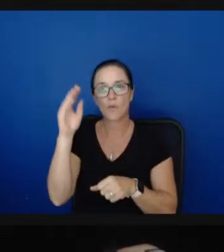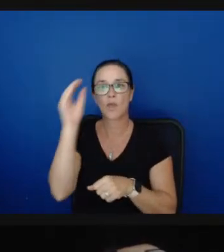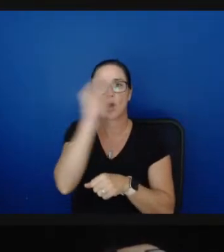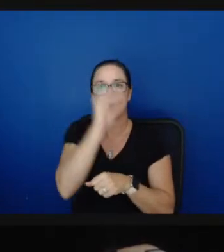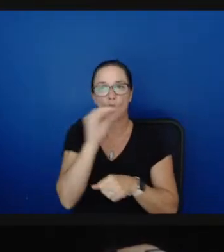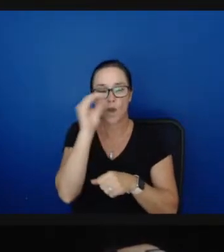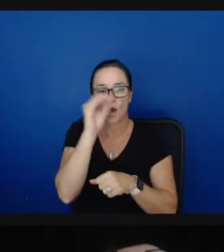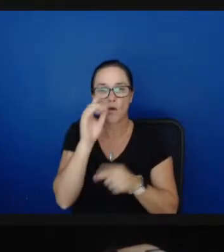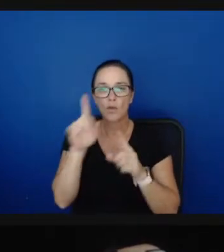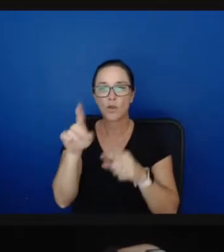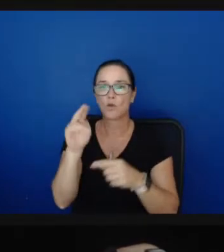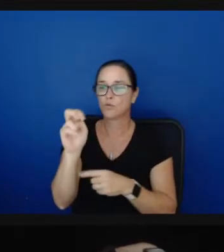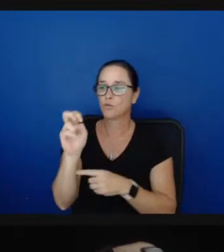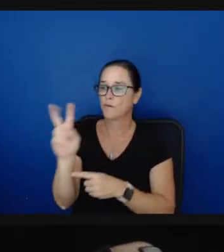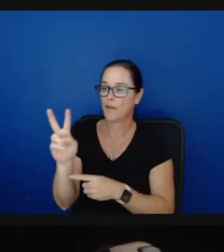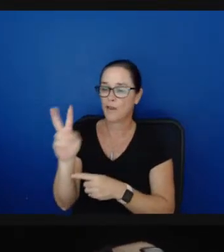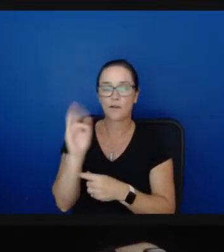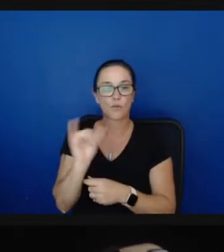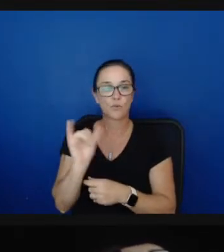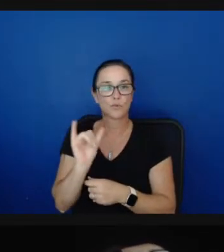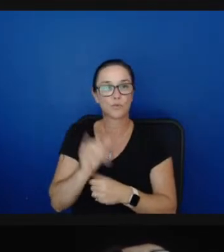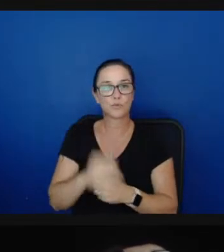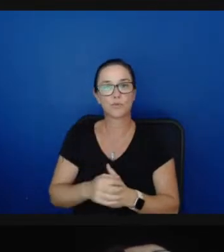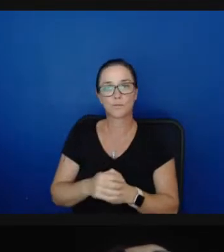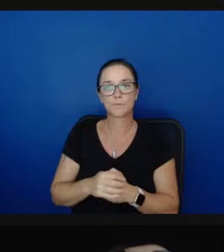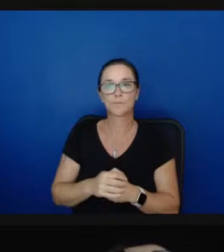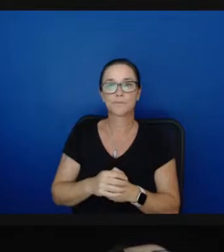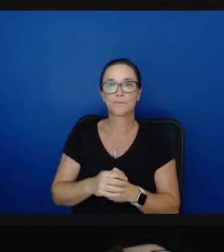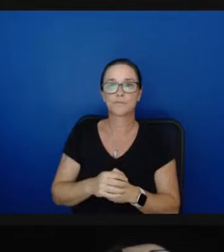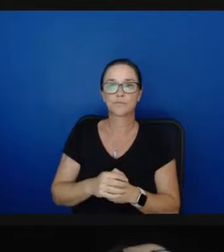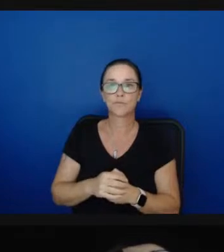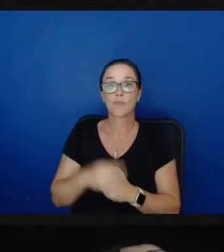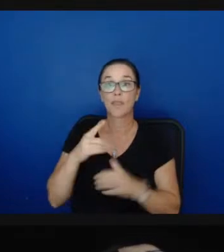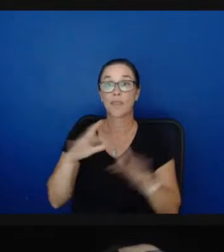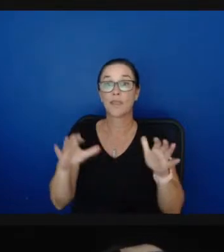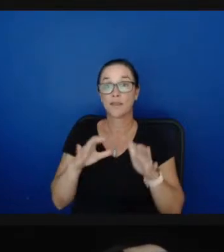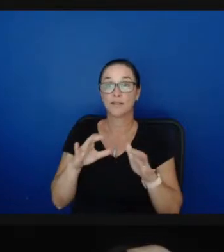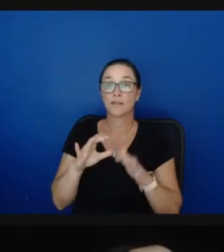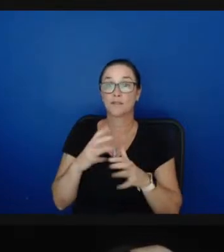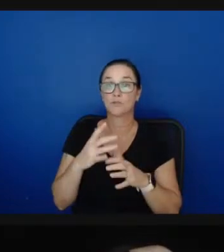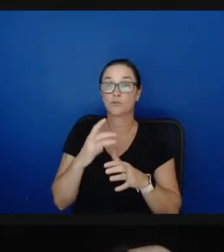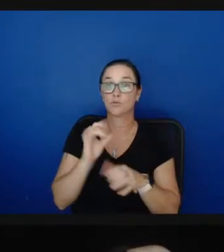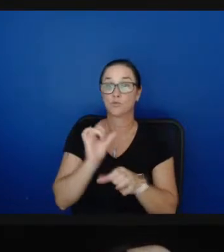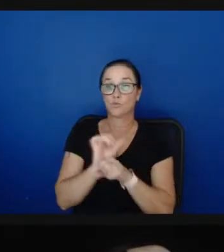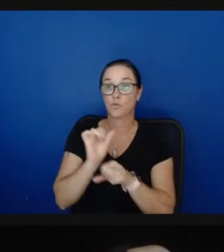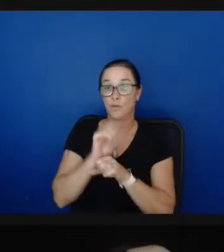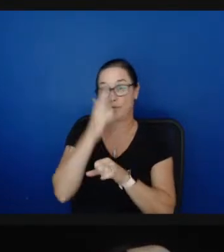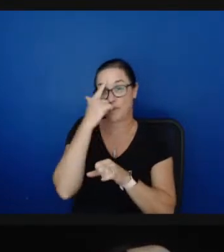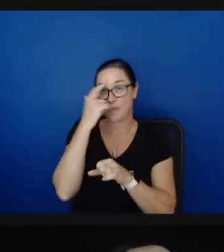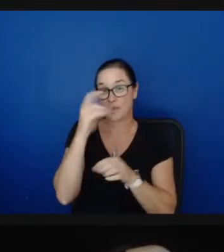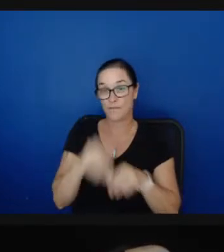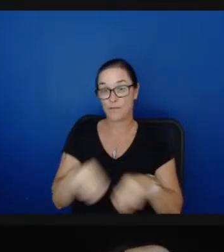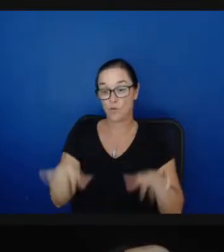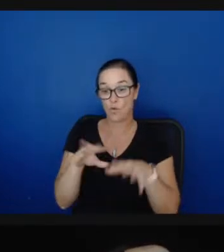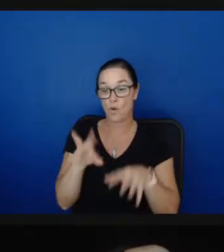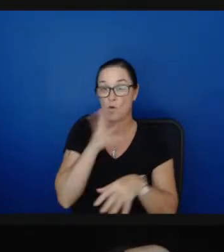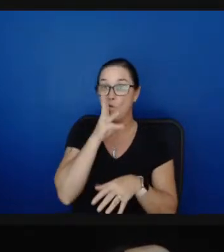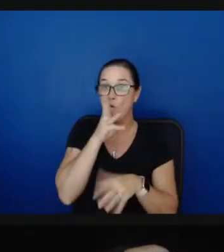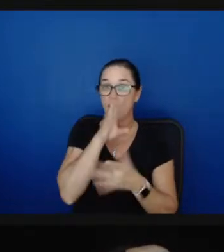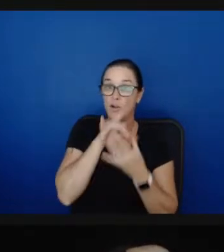goes to Nevada at one point as well. Now, he does work because of the groundwater